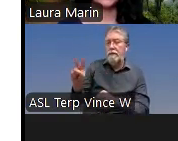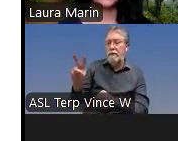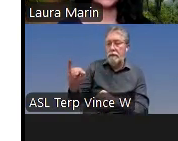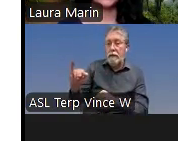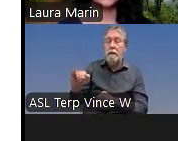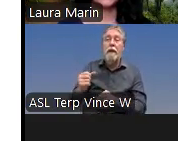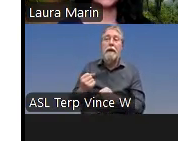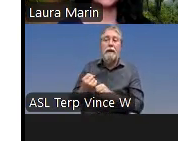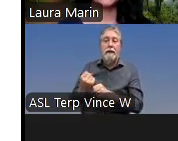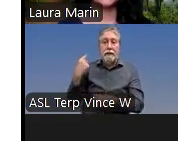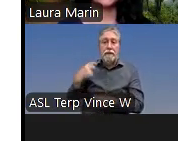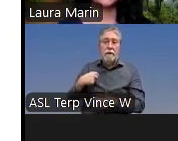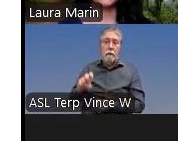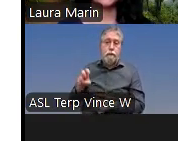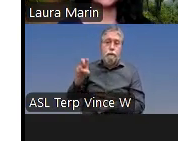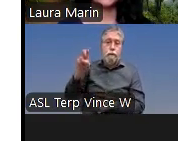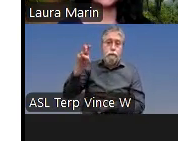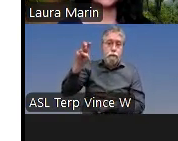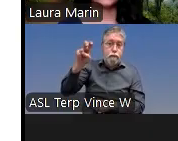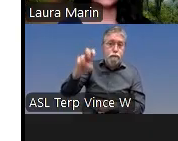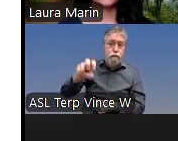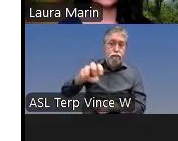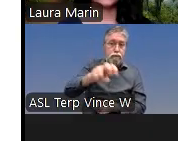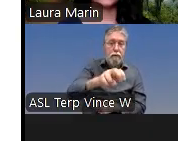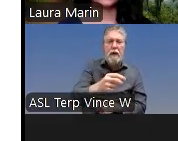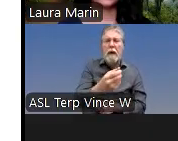last year and got several sites that were not down.